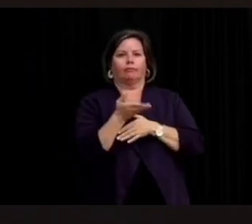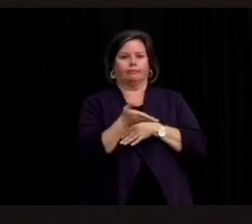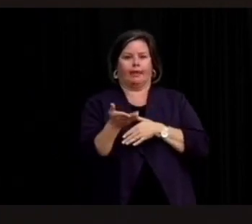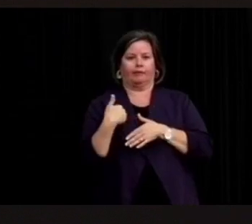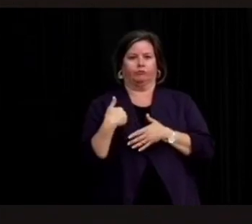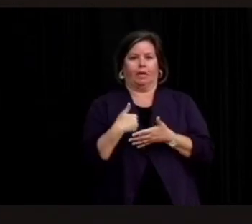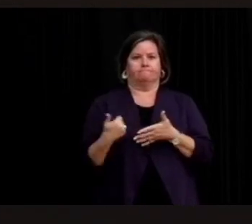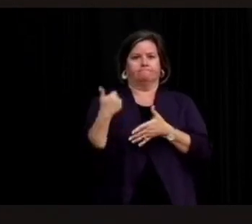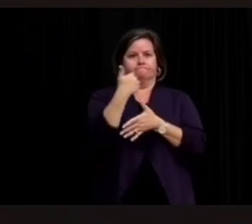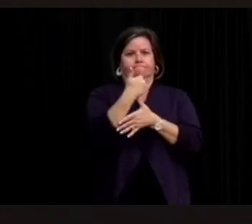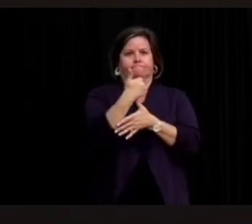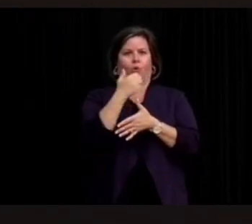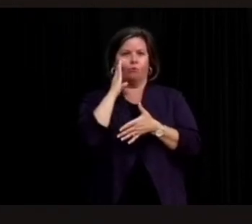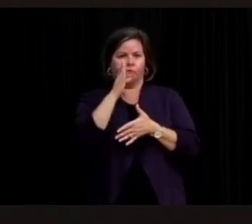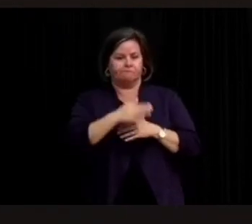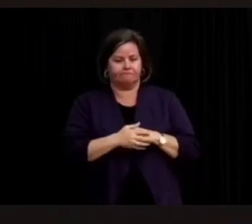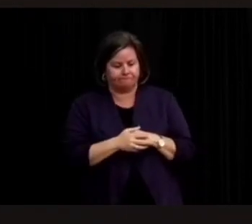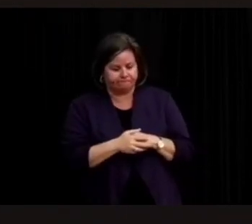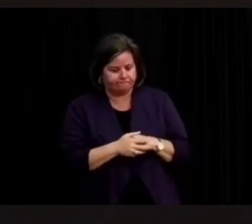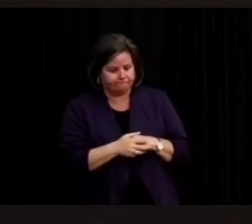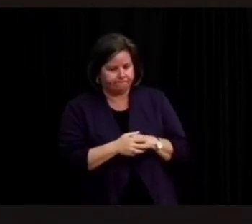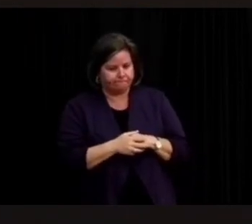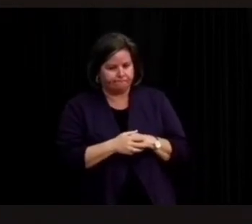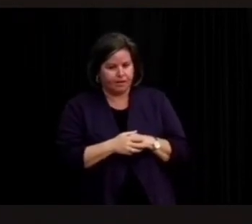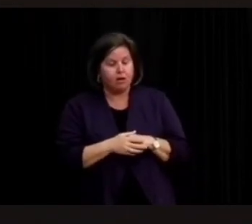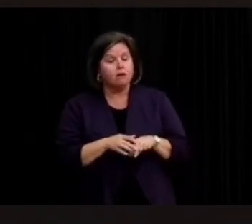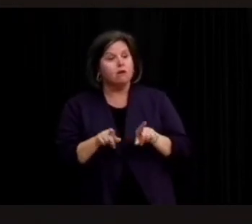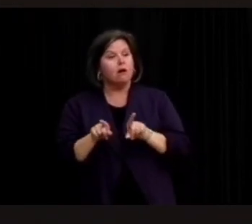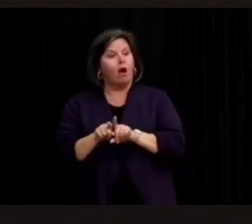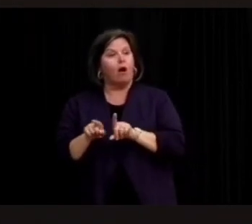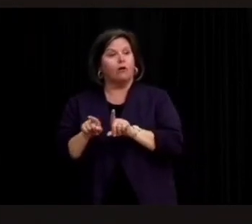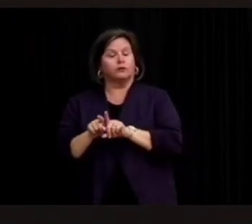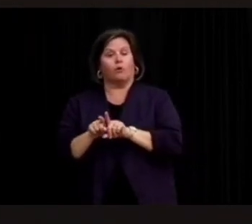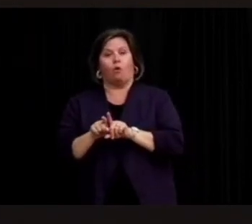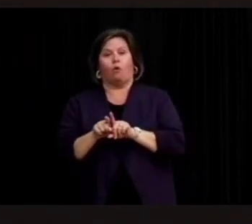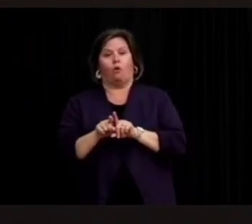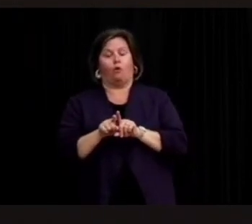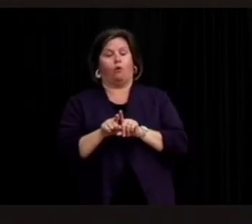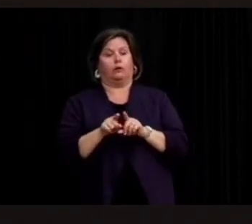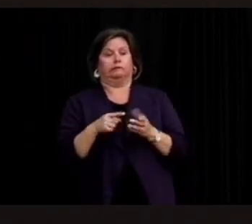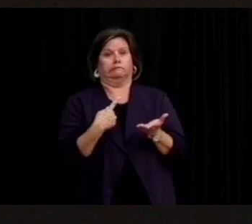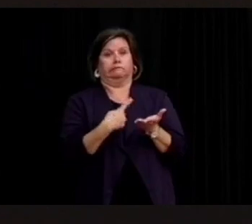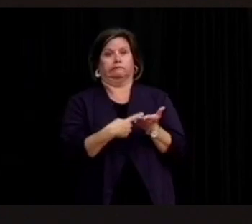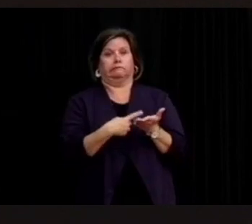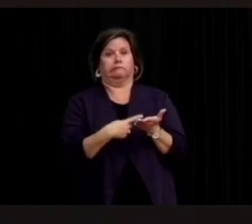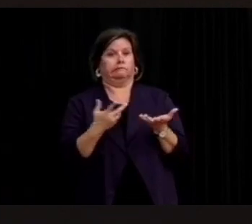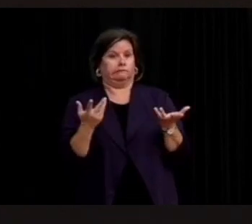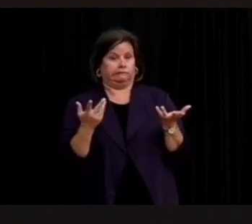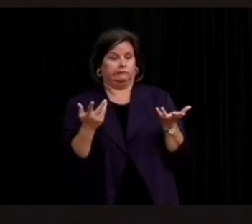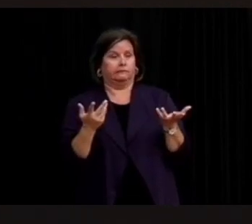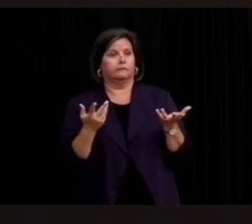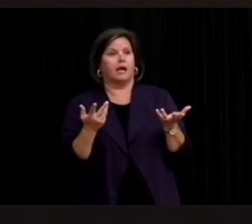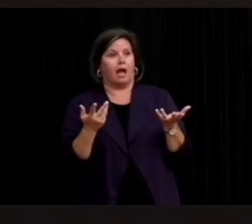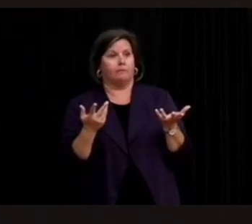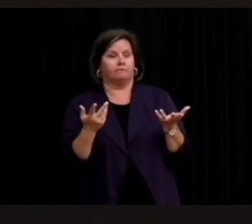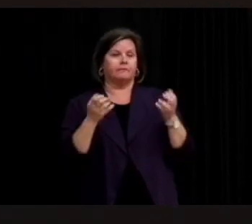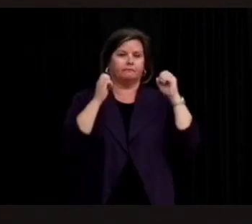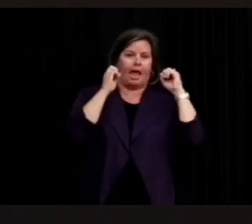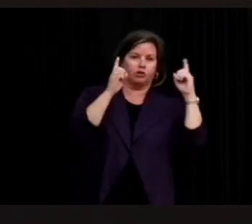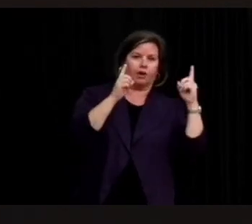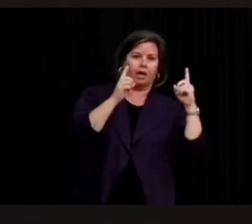movements that we have moving forward. And there were also some things about informing, well, this is education as well,